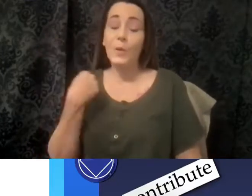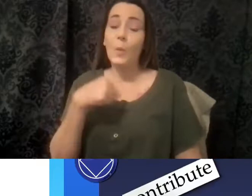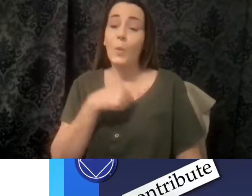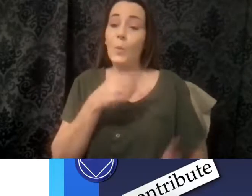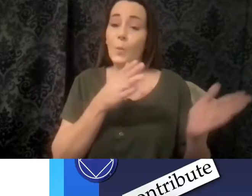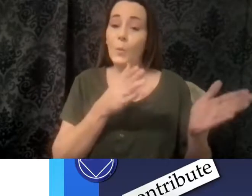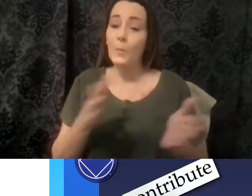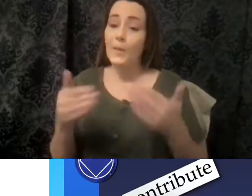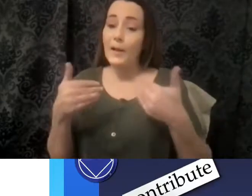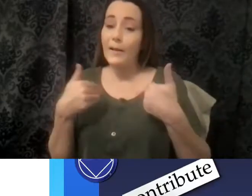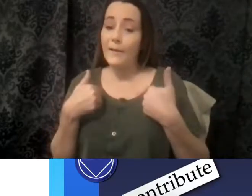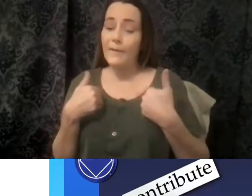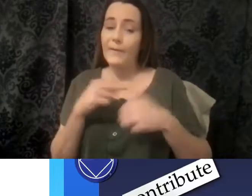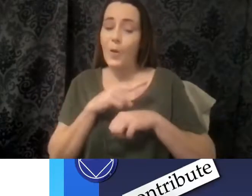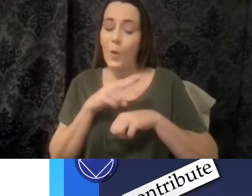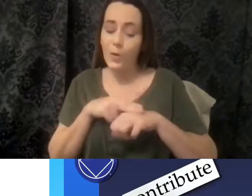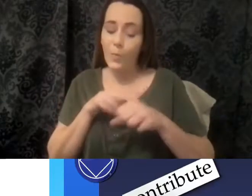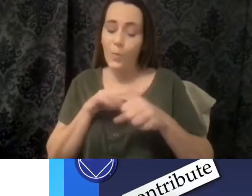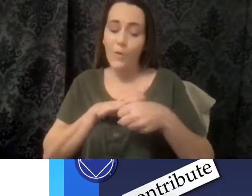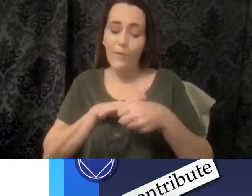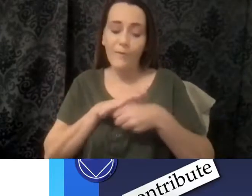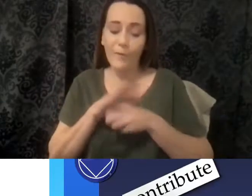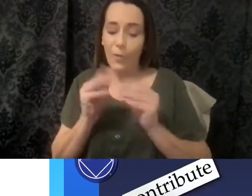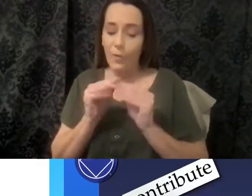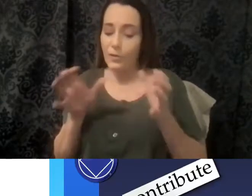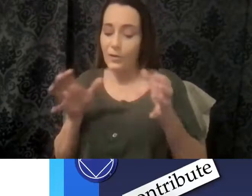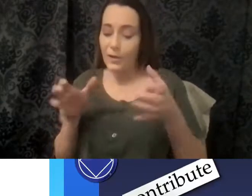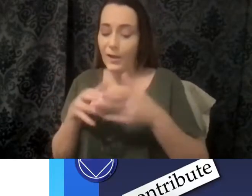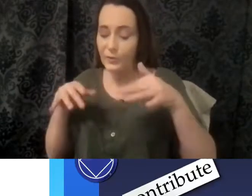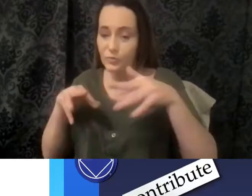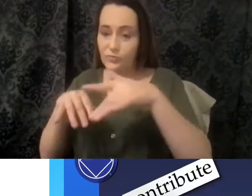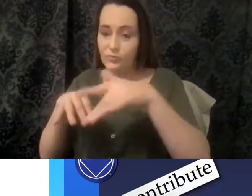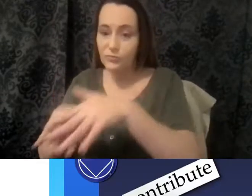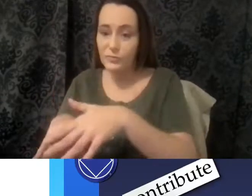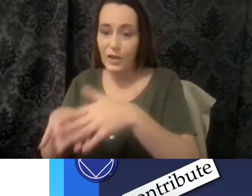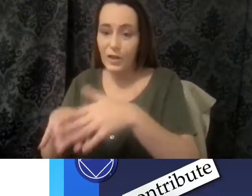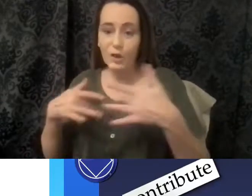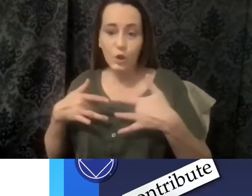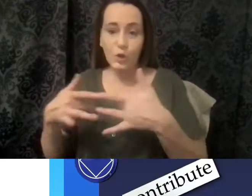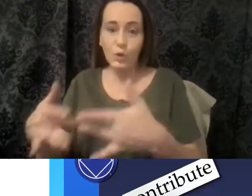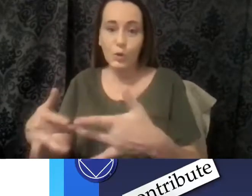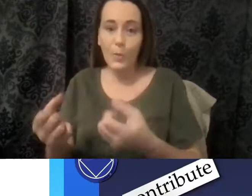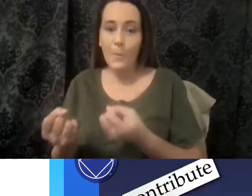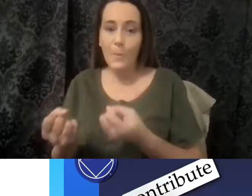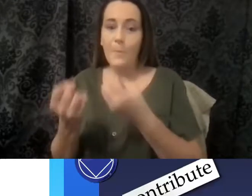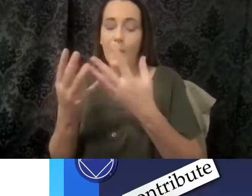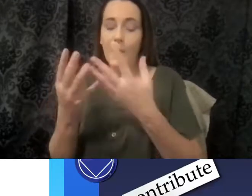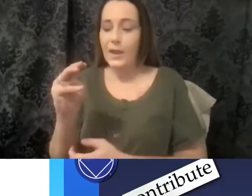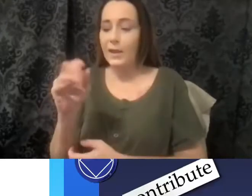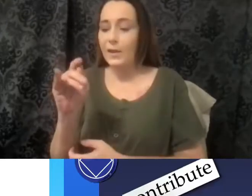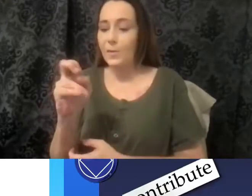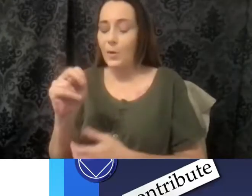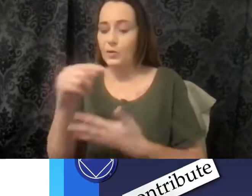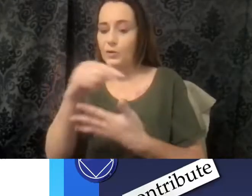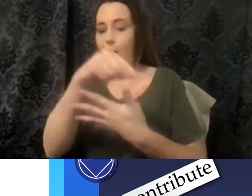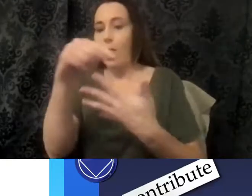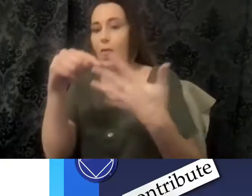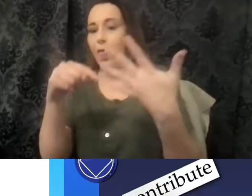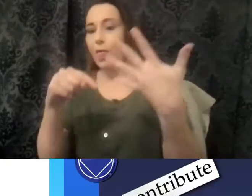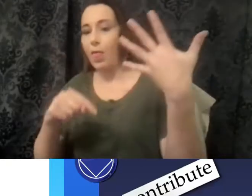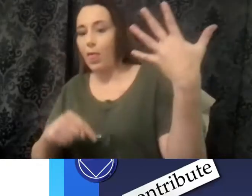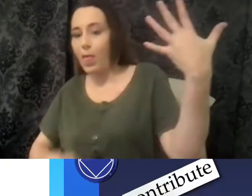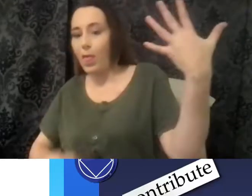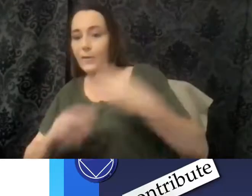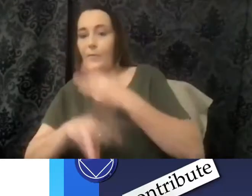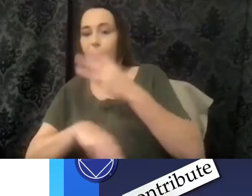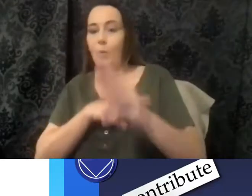our normal full conference with, as usual, many motions from all over the world. As